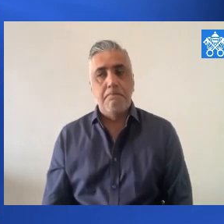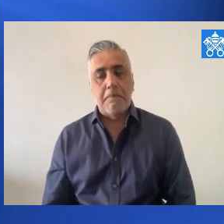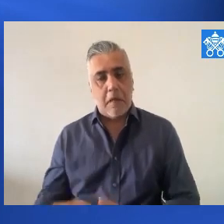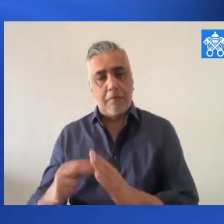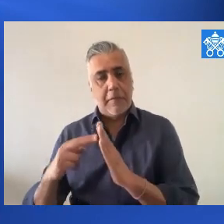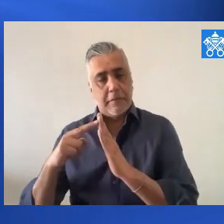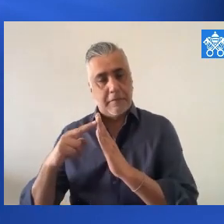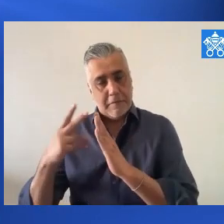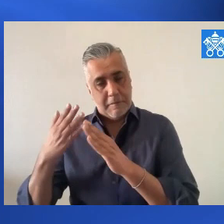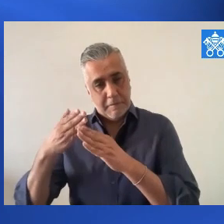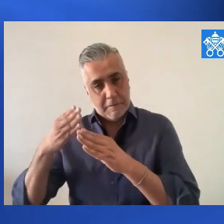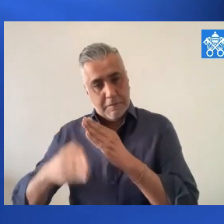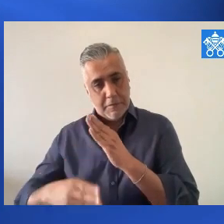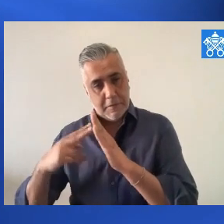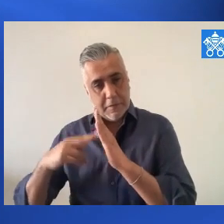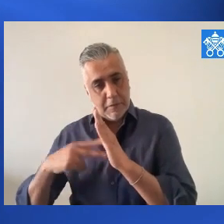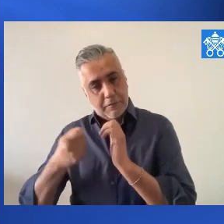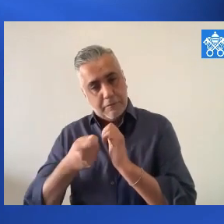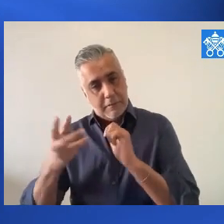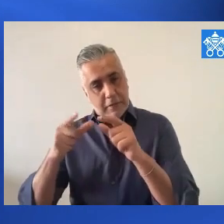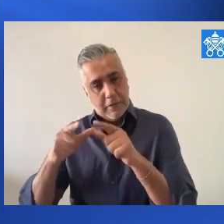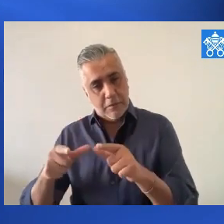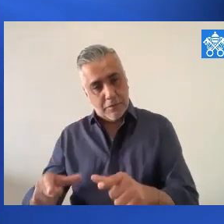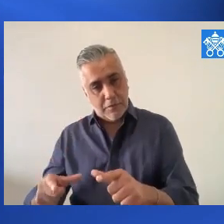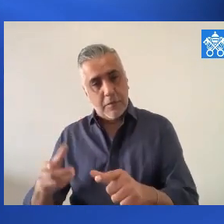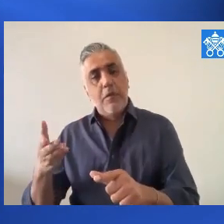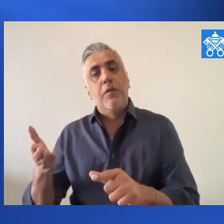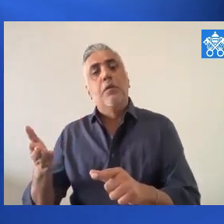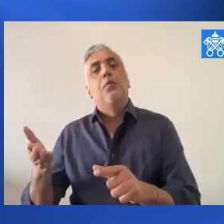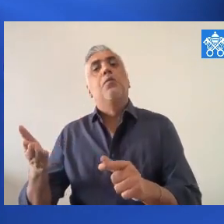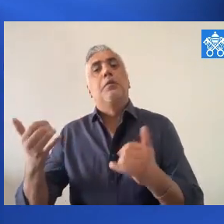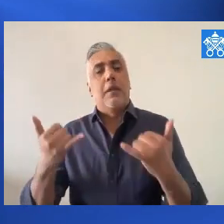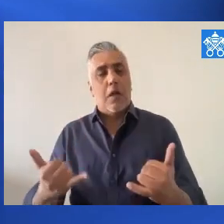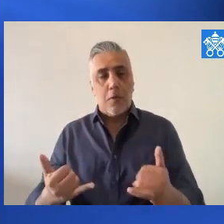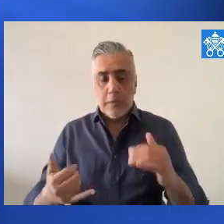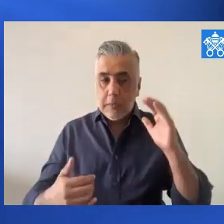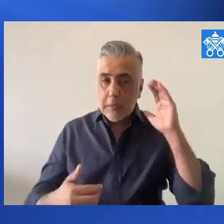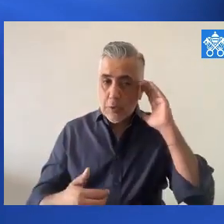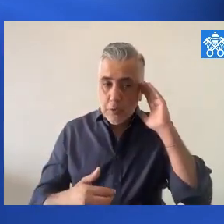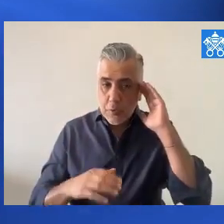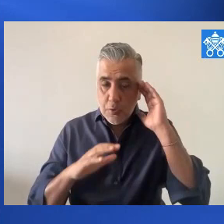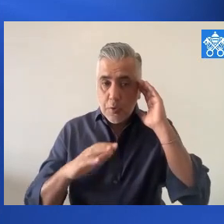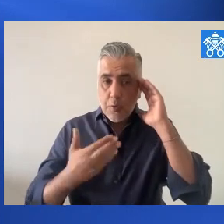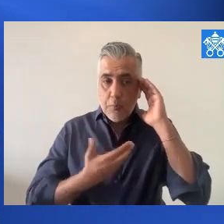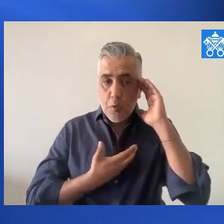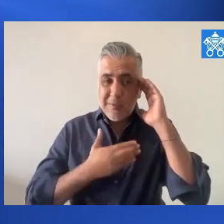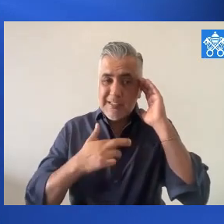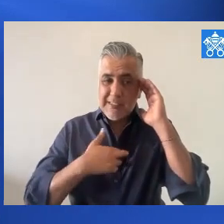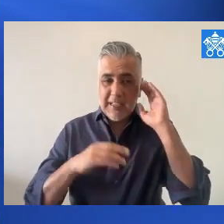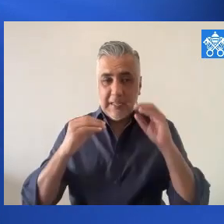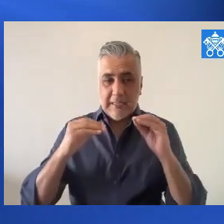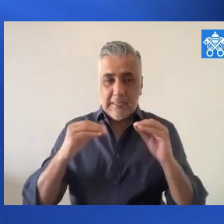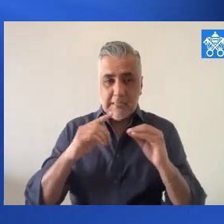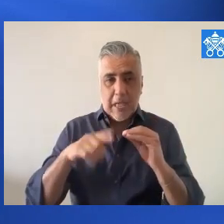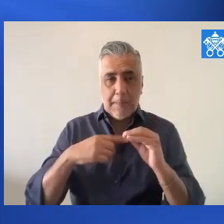And after that, reading from the letter to the Ephesians, we, in the various languages, will now